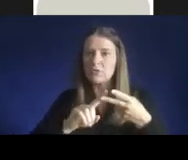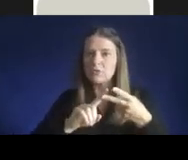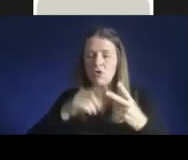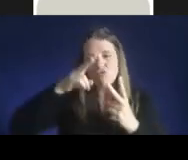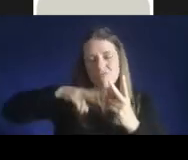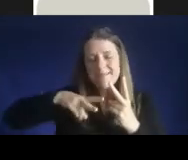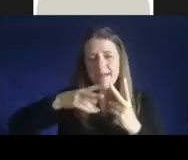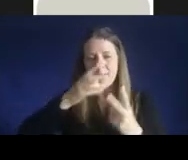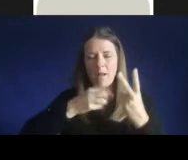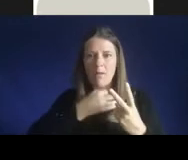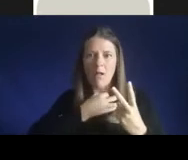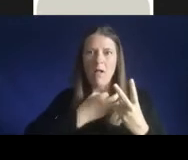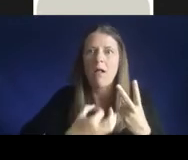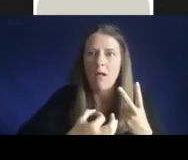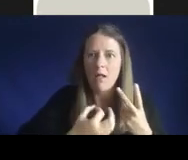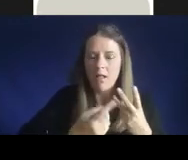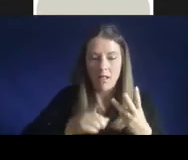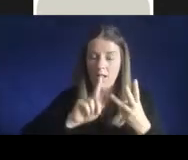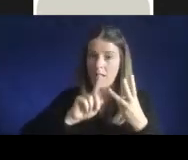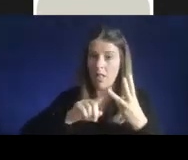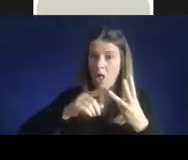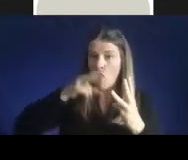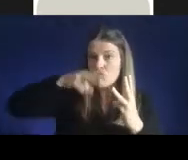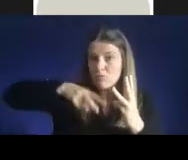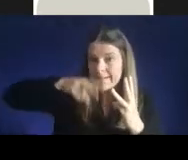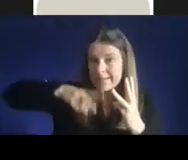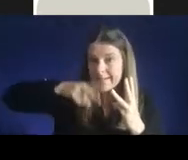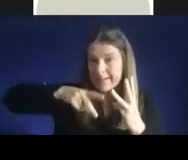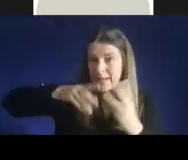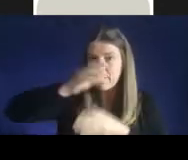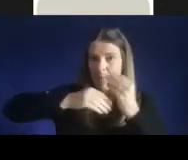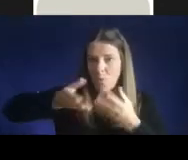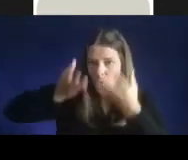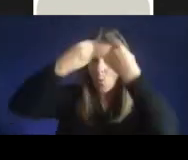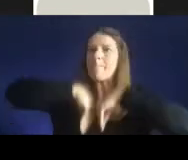of subject, and one of the most fruitful in terms of learning.